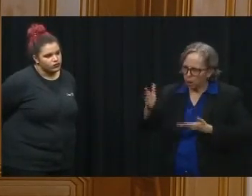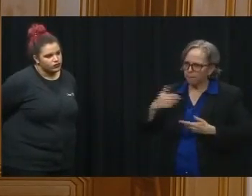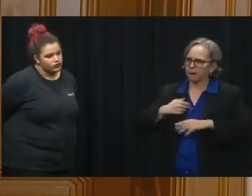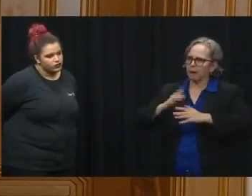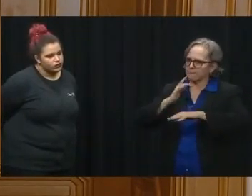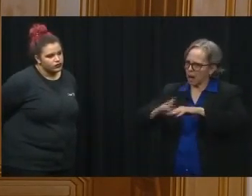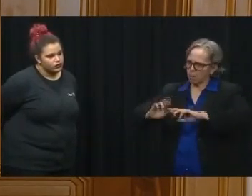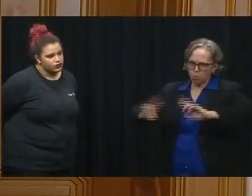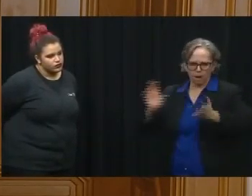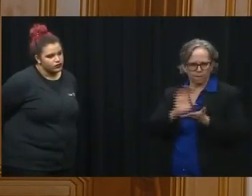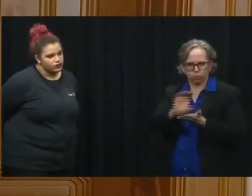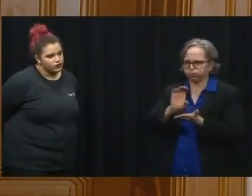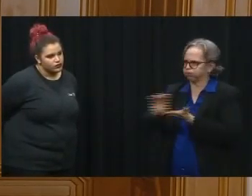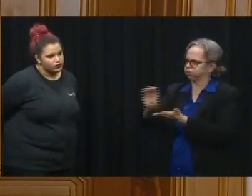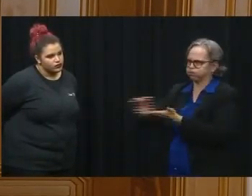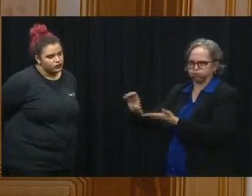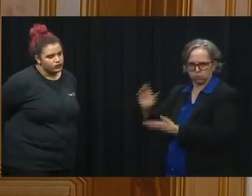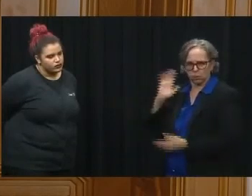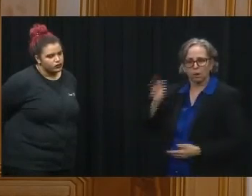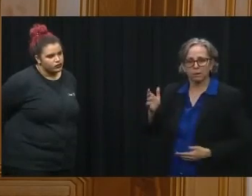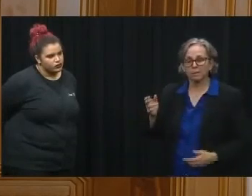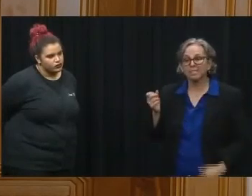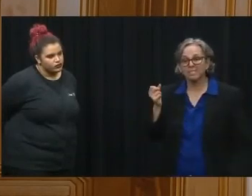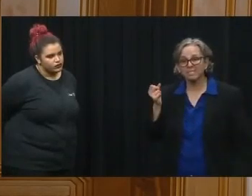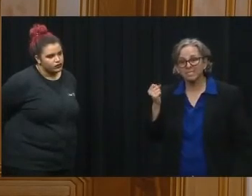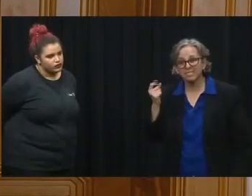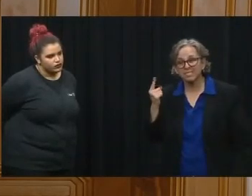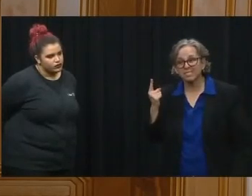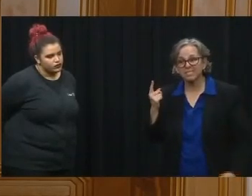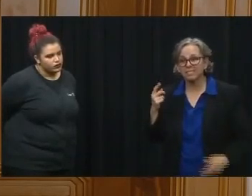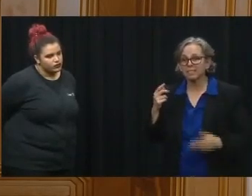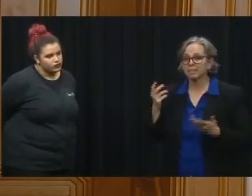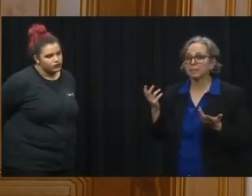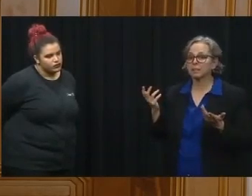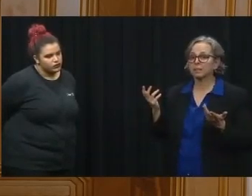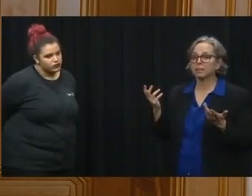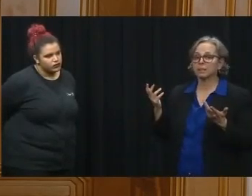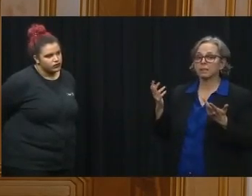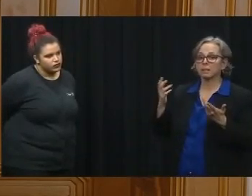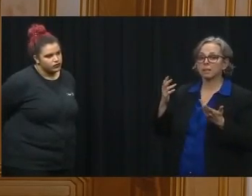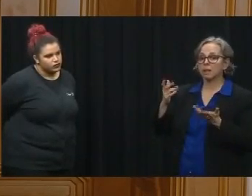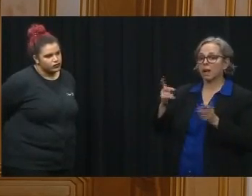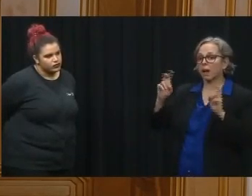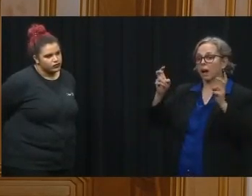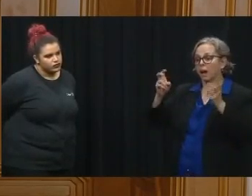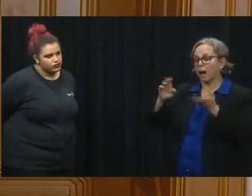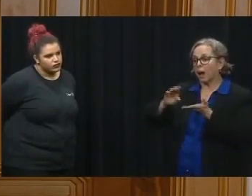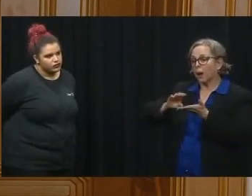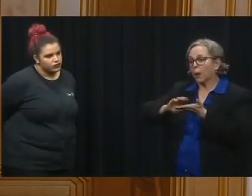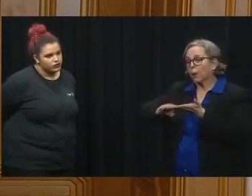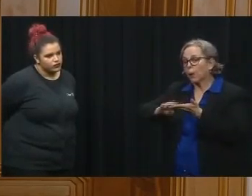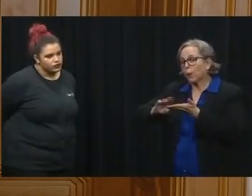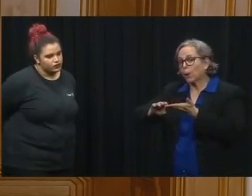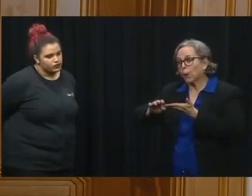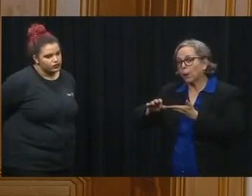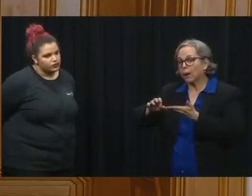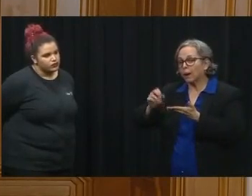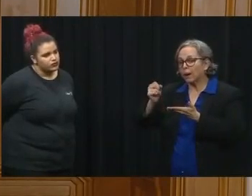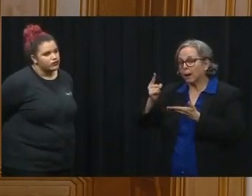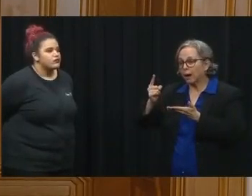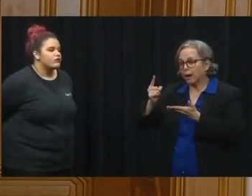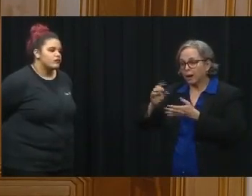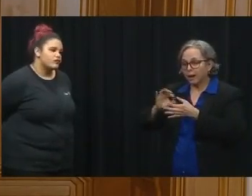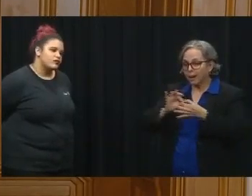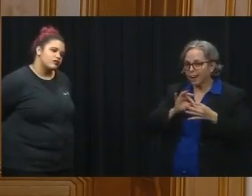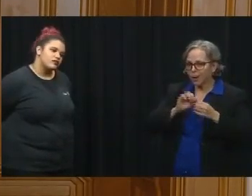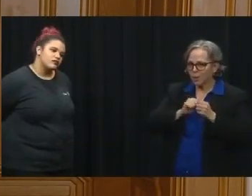the problem with totally forgiving that, unless there was some money that then transferred to somebody who owns